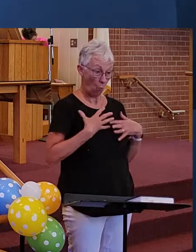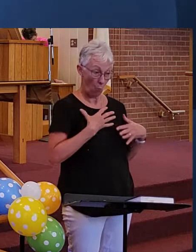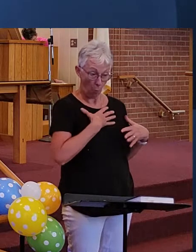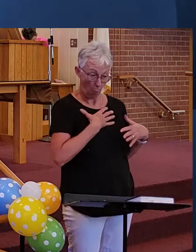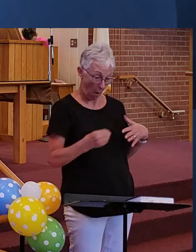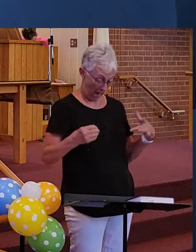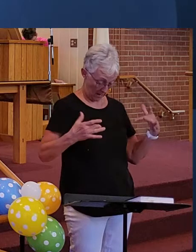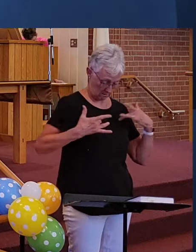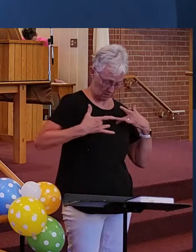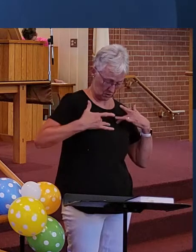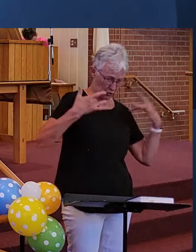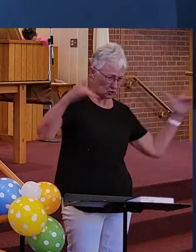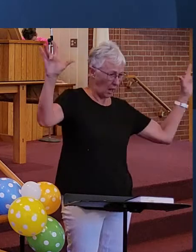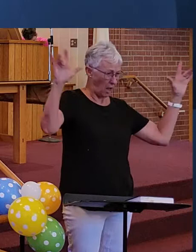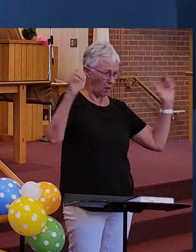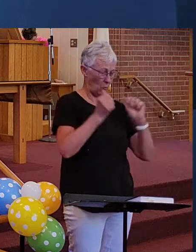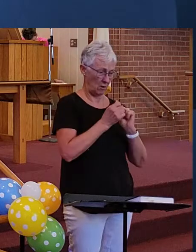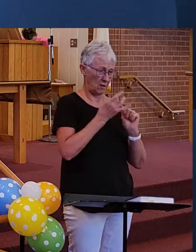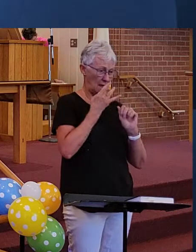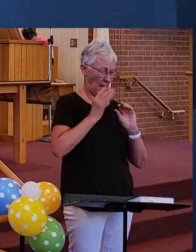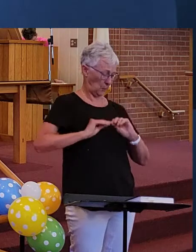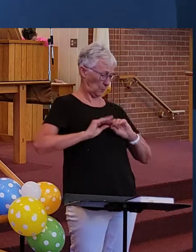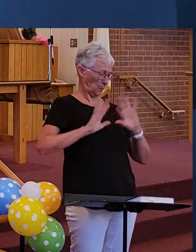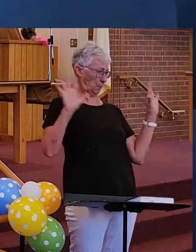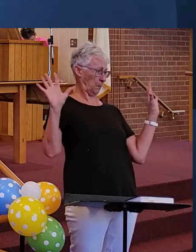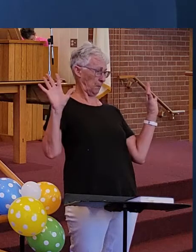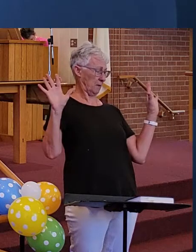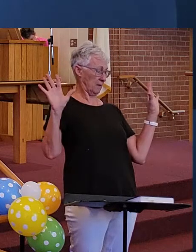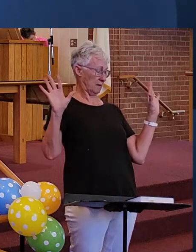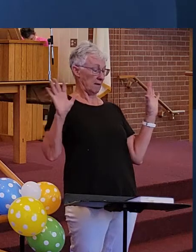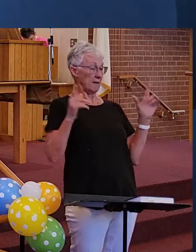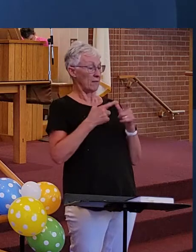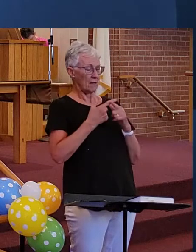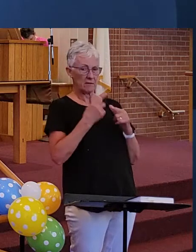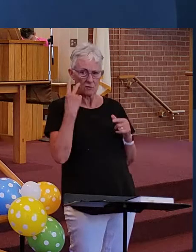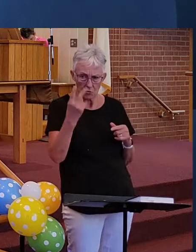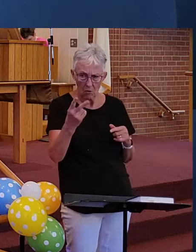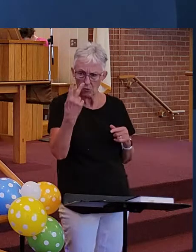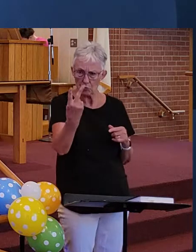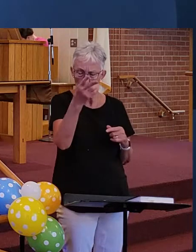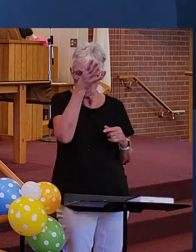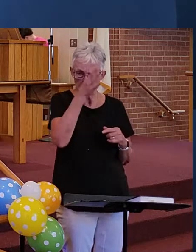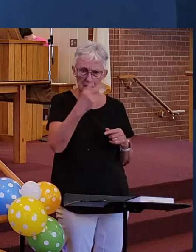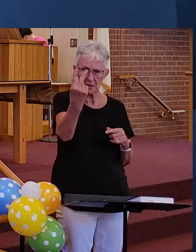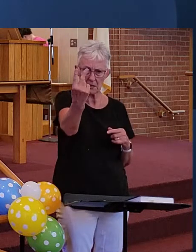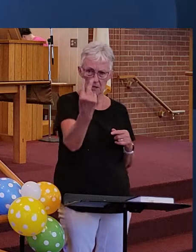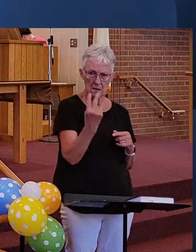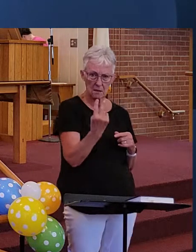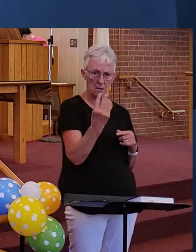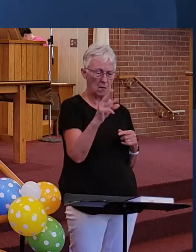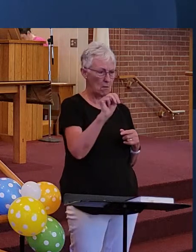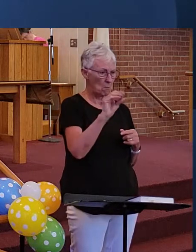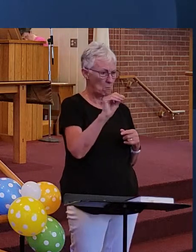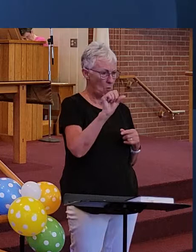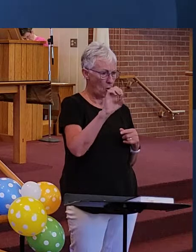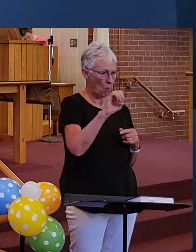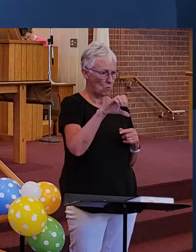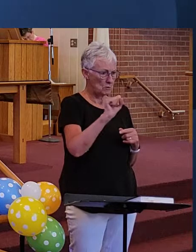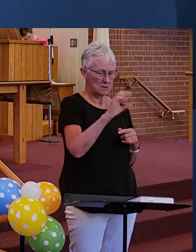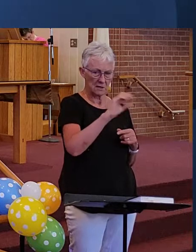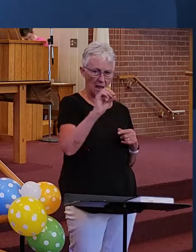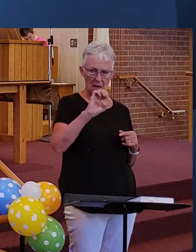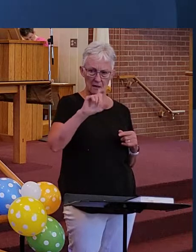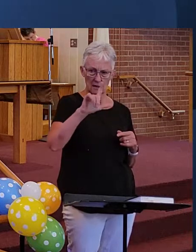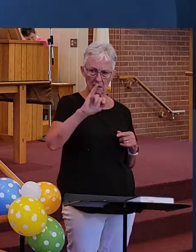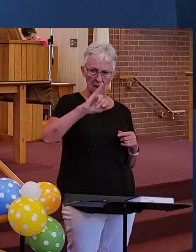Suddenly they saw two men, Moses and Elijah, talking to him.